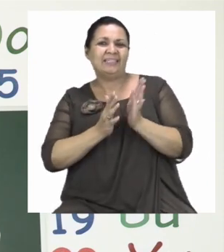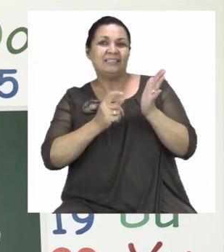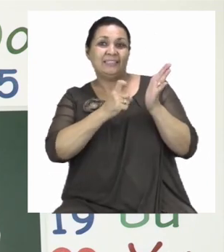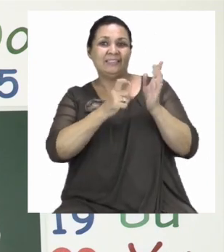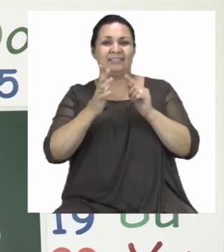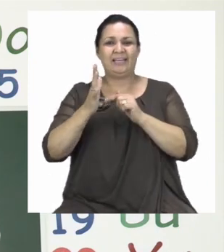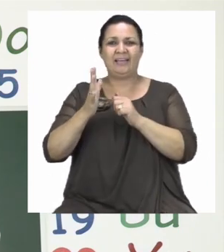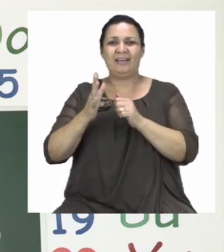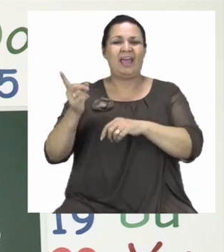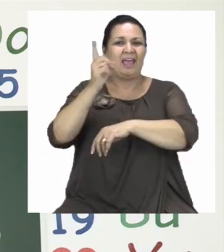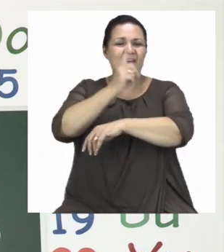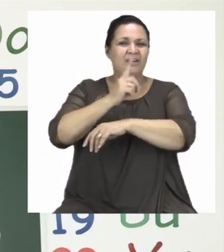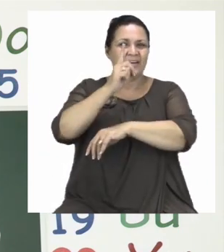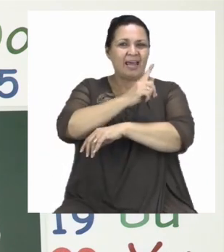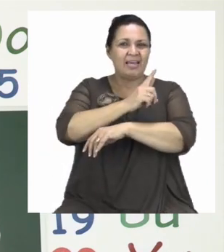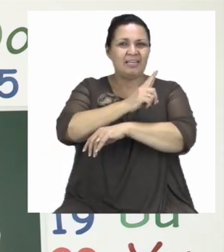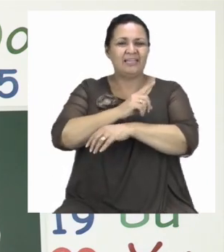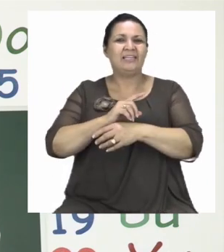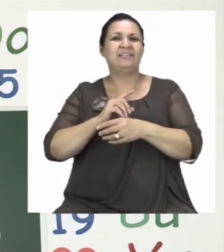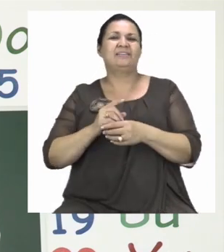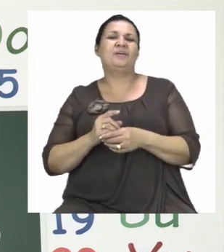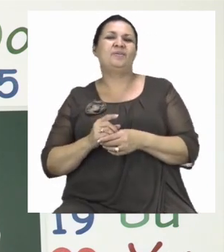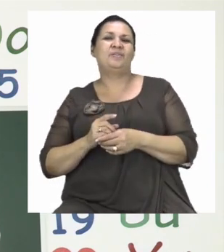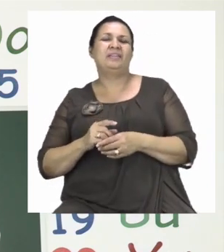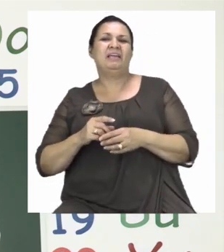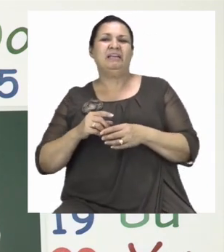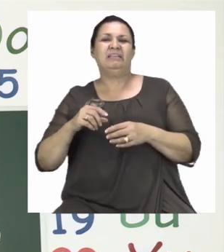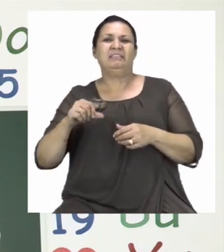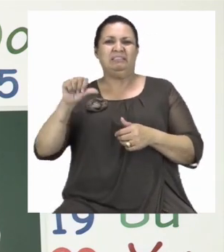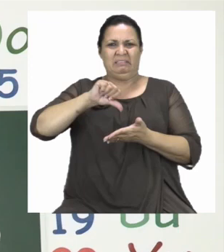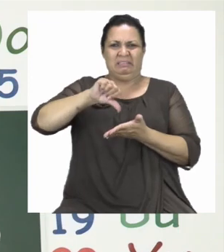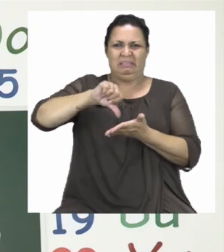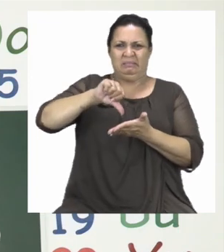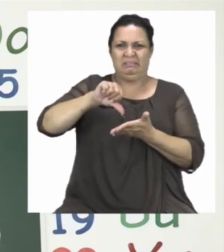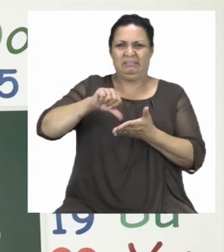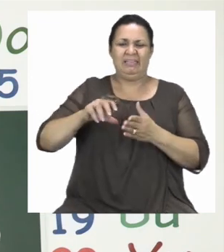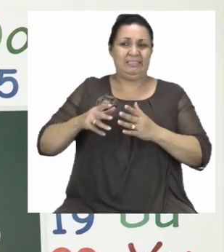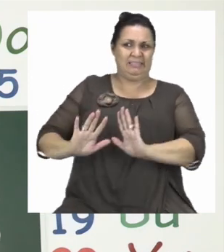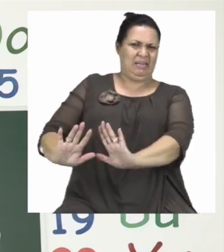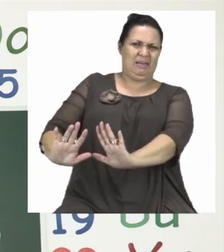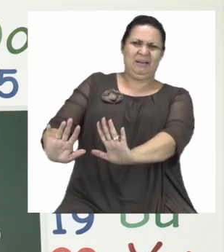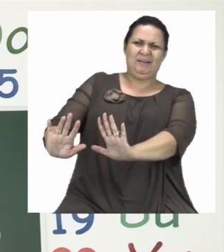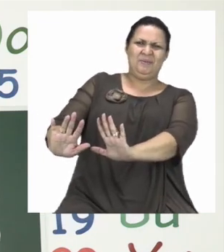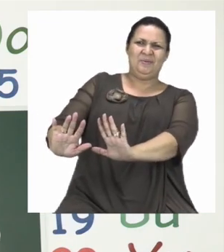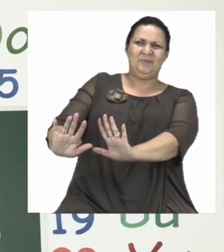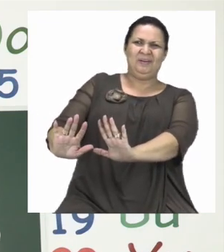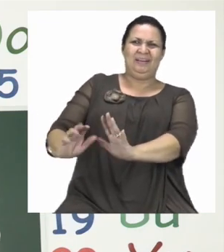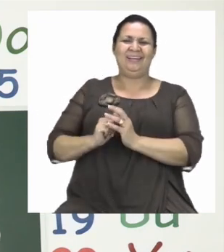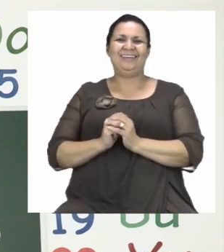Sanitize every day so the germs can stay